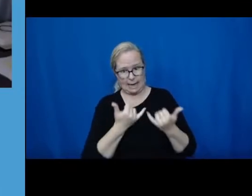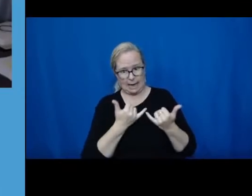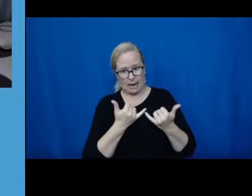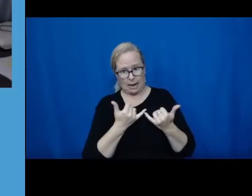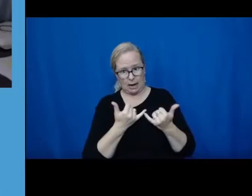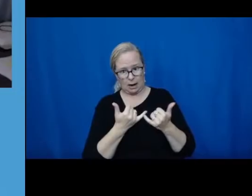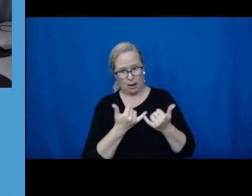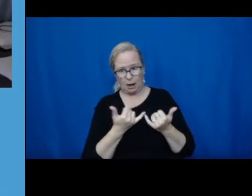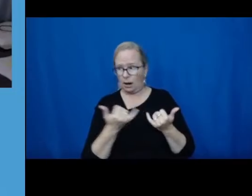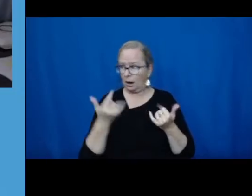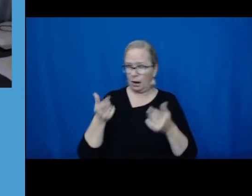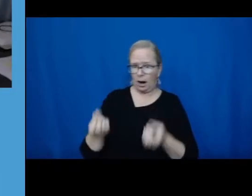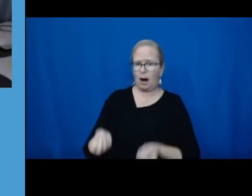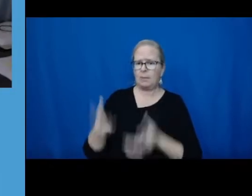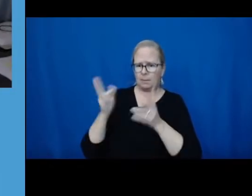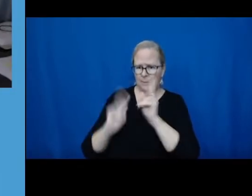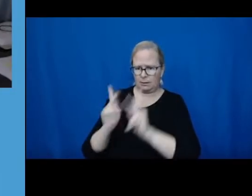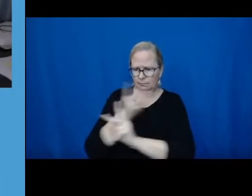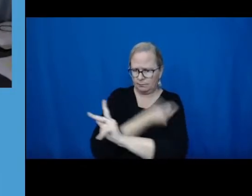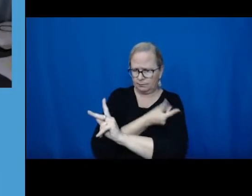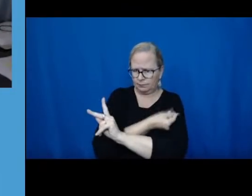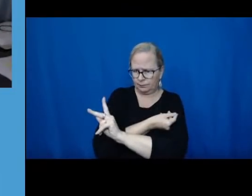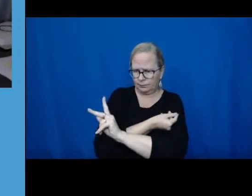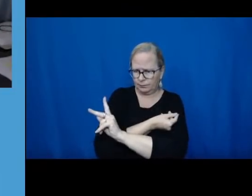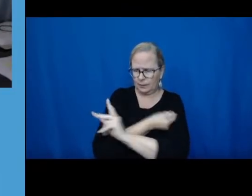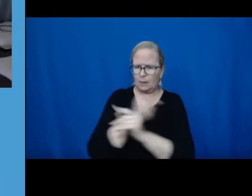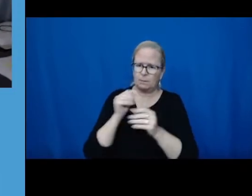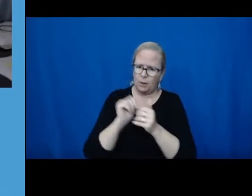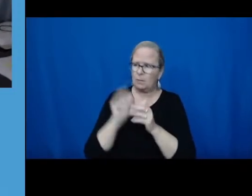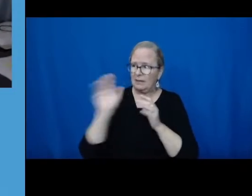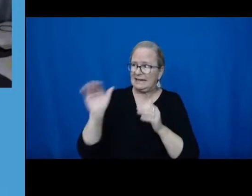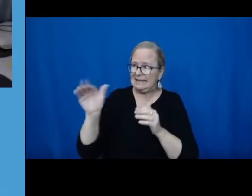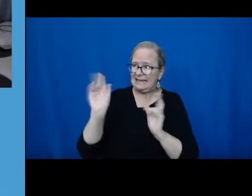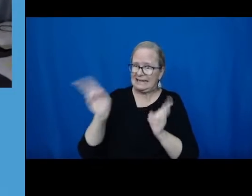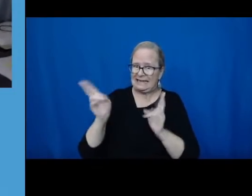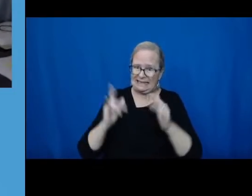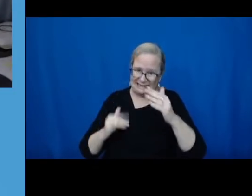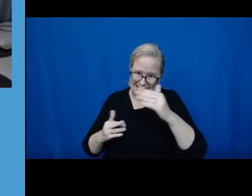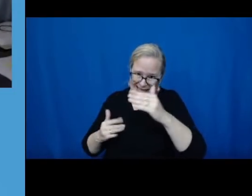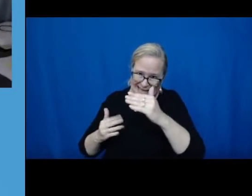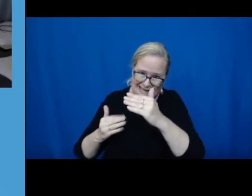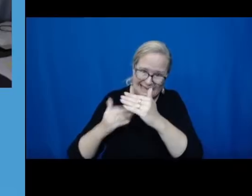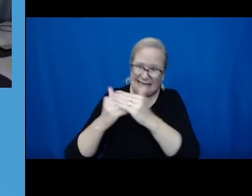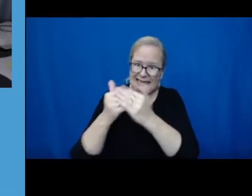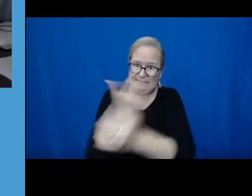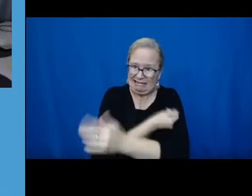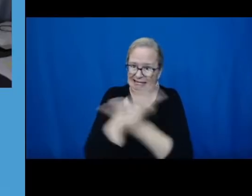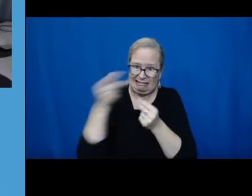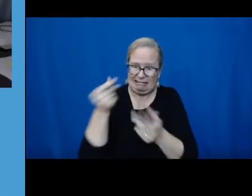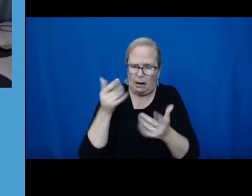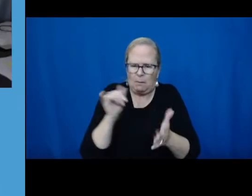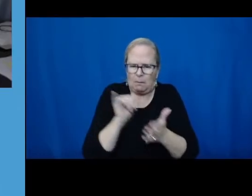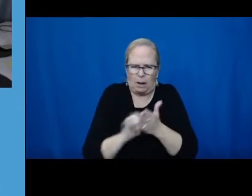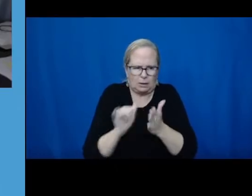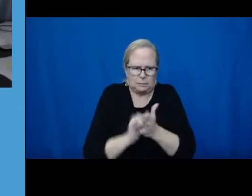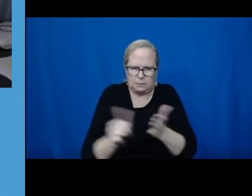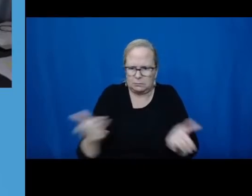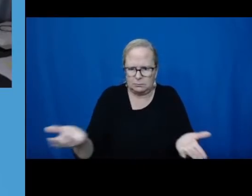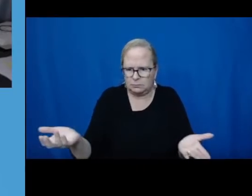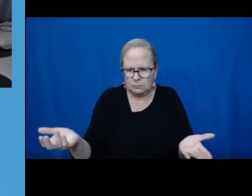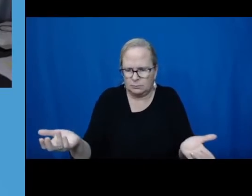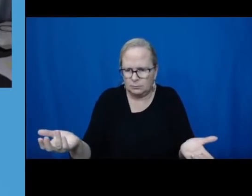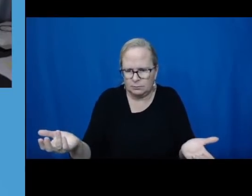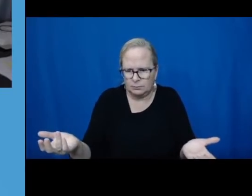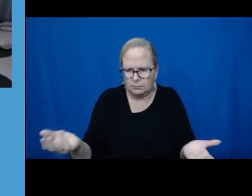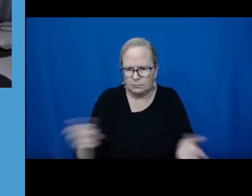alone. Just with such transmissible variant like Delta is, it will still continue to spread. We need public